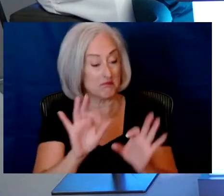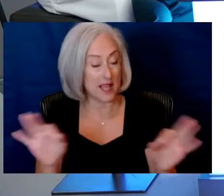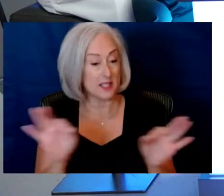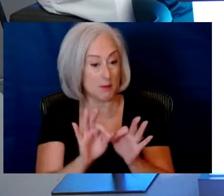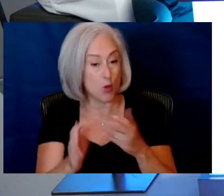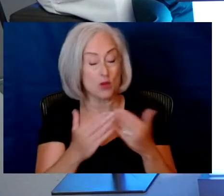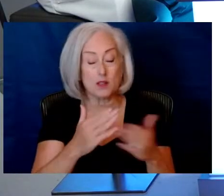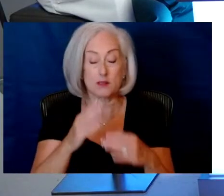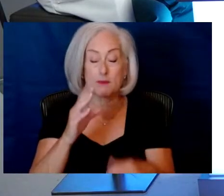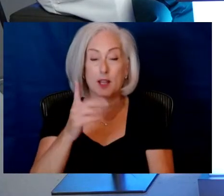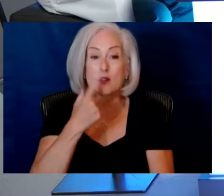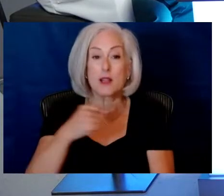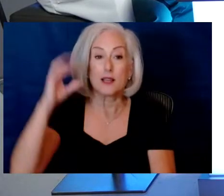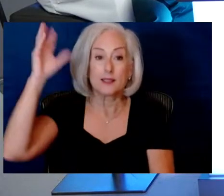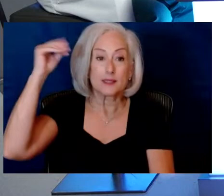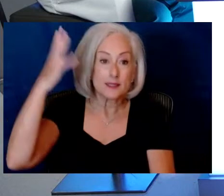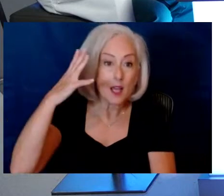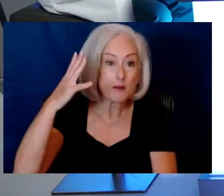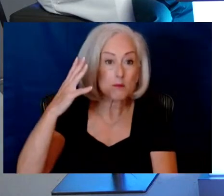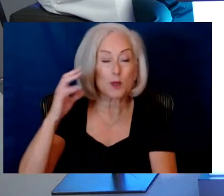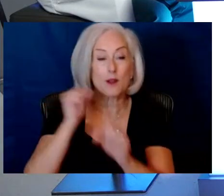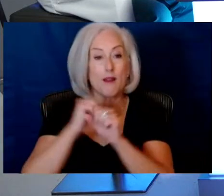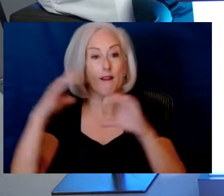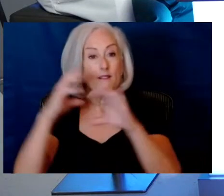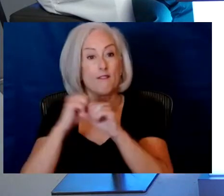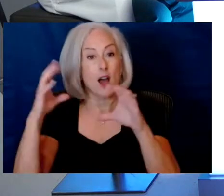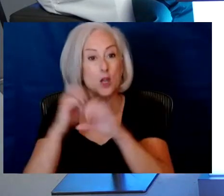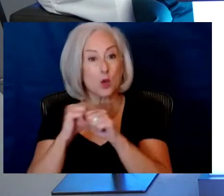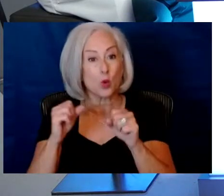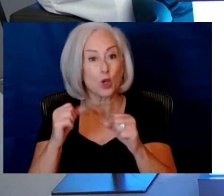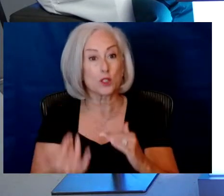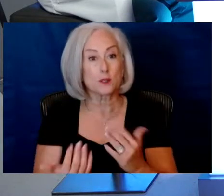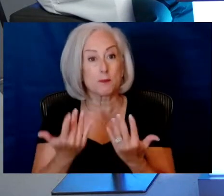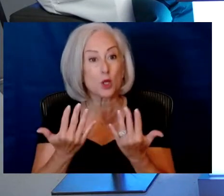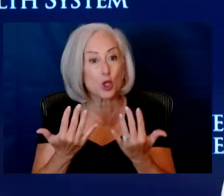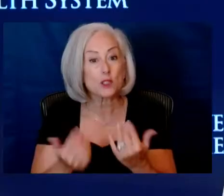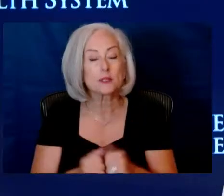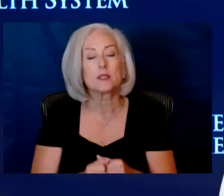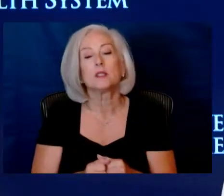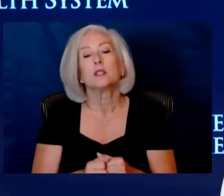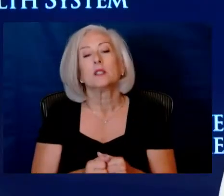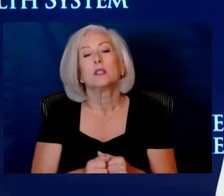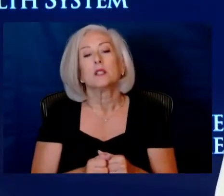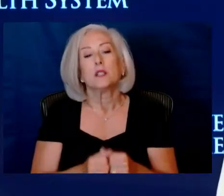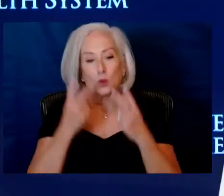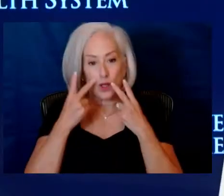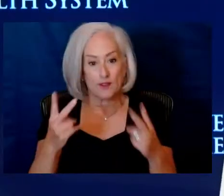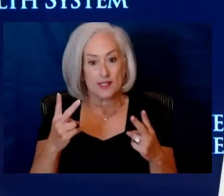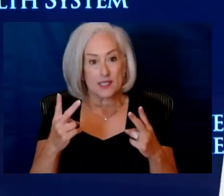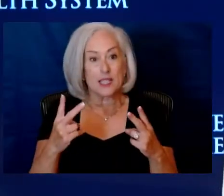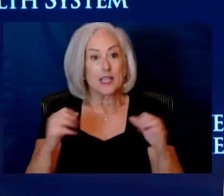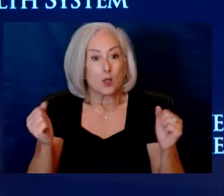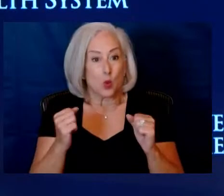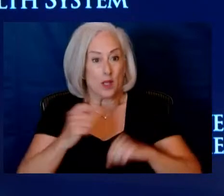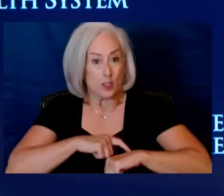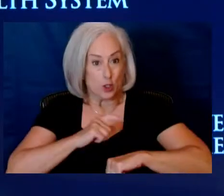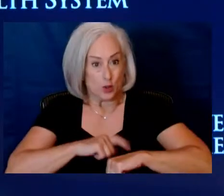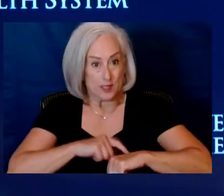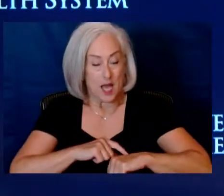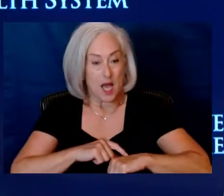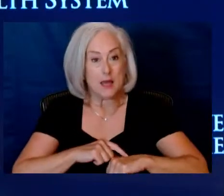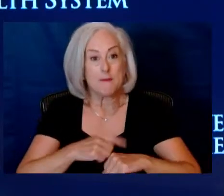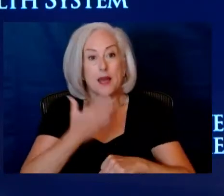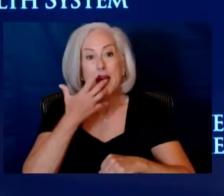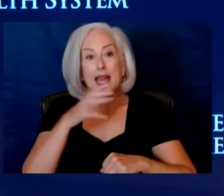or fireworks burns, or Dr. Bhavsar, as we've seen in the winter, heaters, burns. I think you're spot on